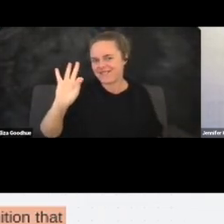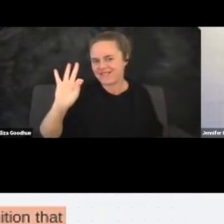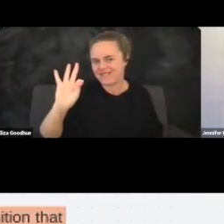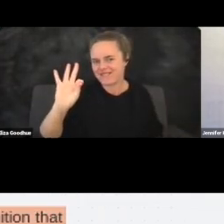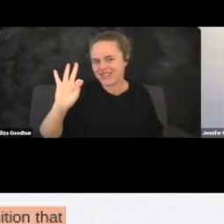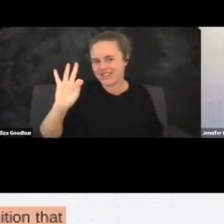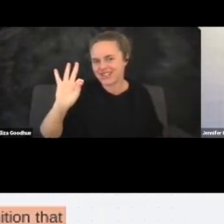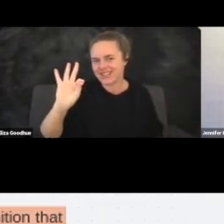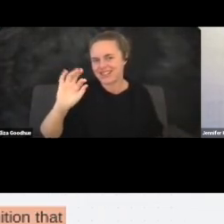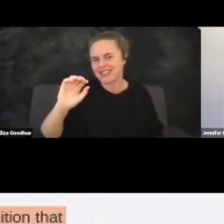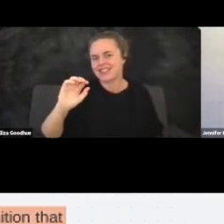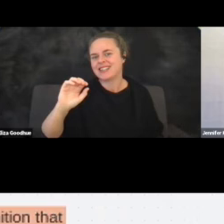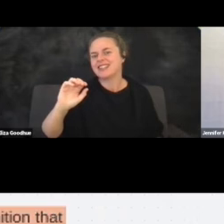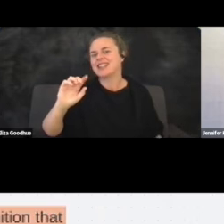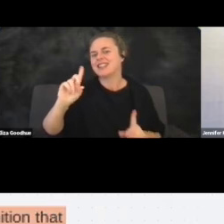Oh dear.